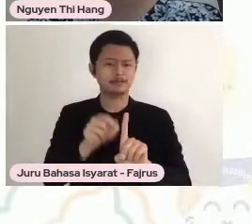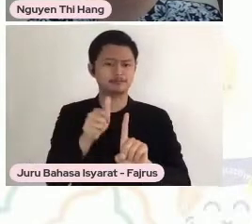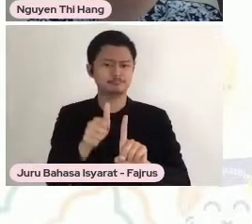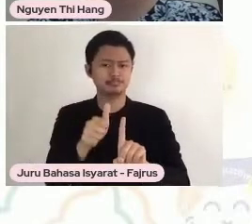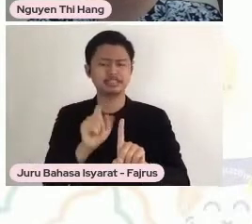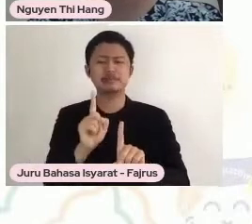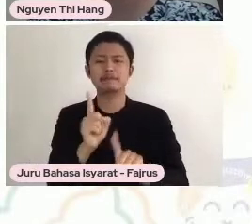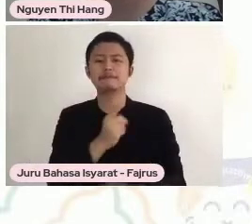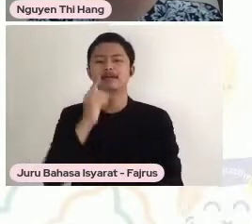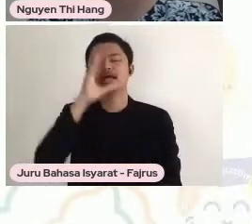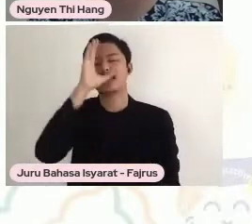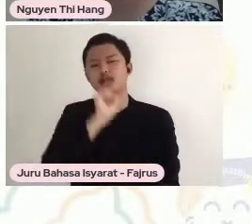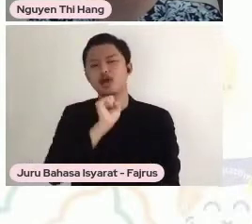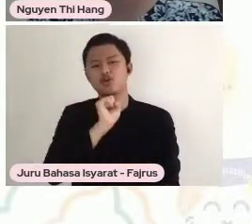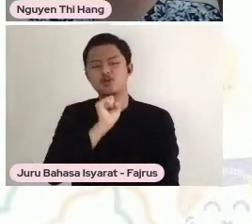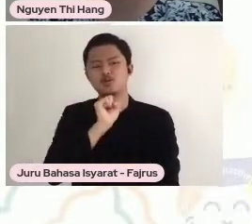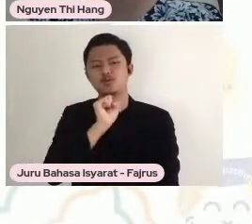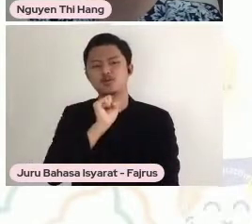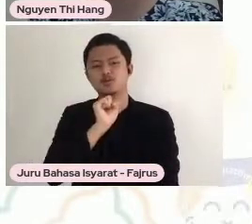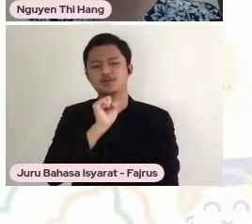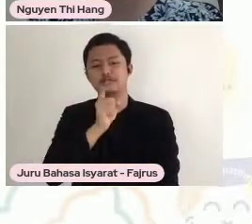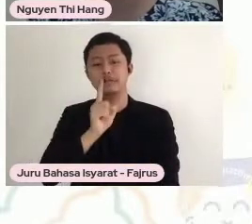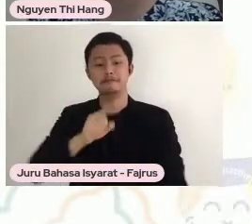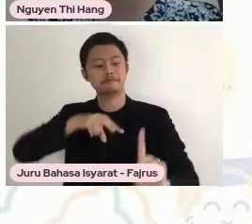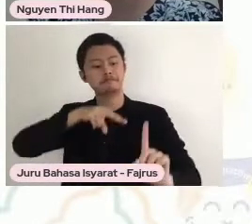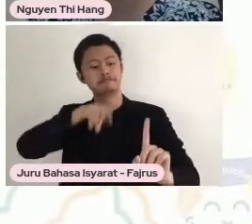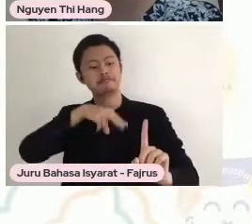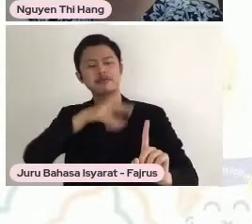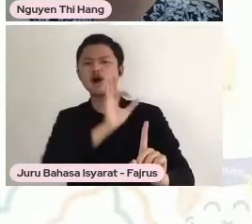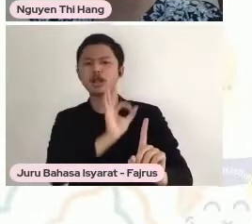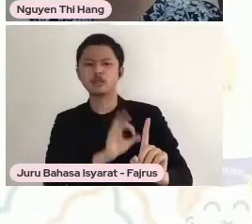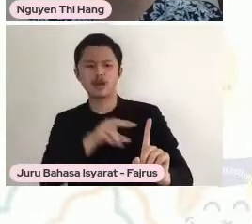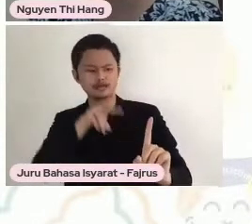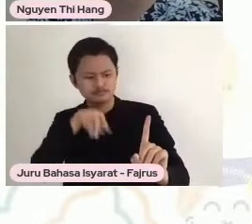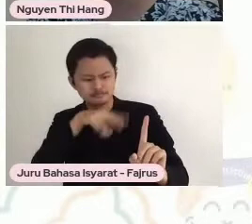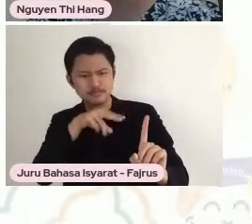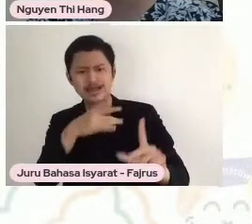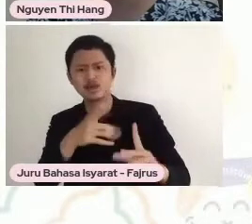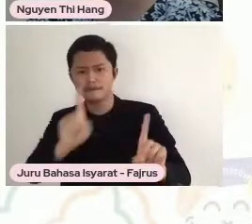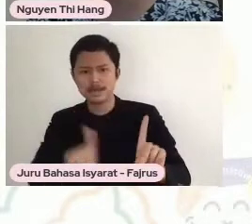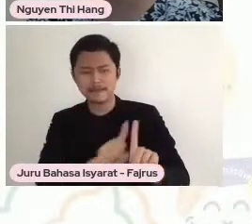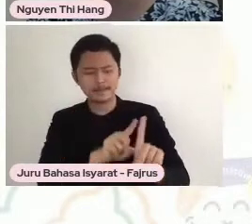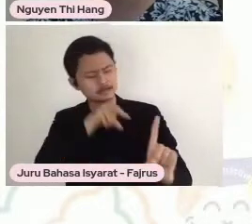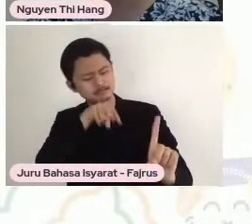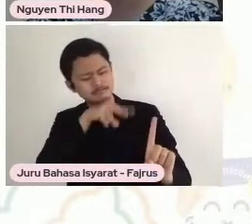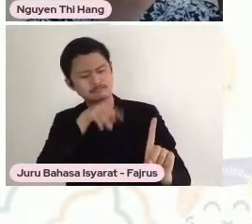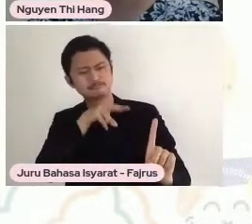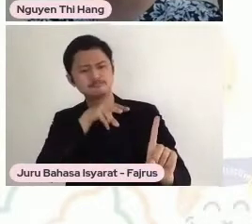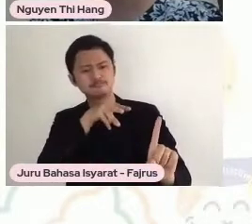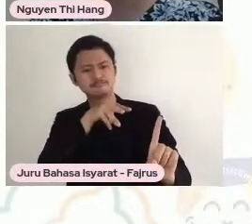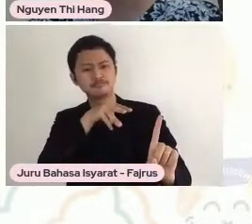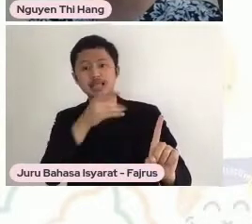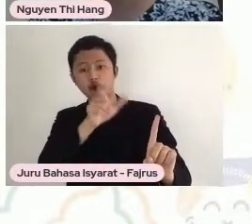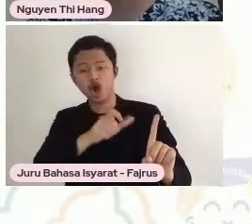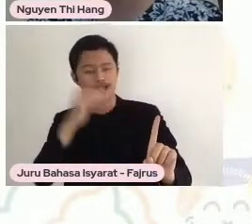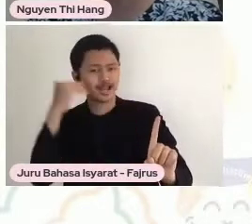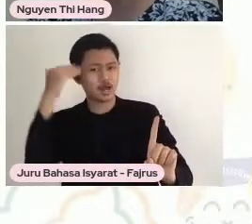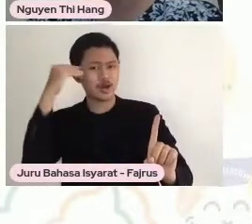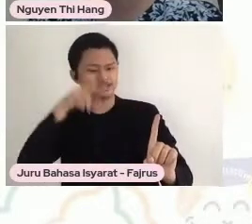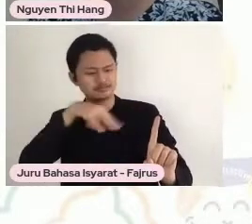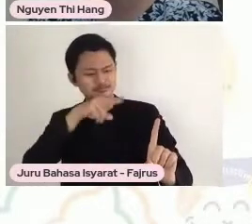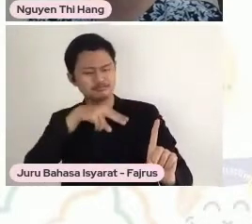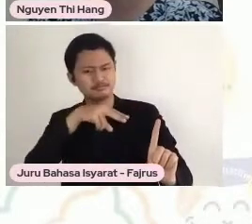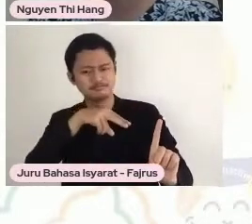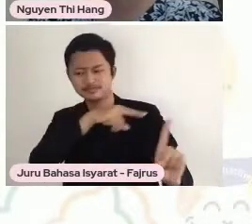that without the supervising of parents or child caregivers and adults, the risk of